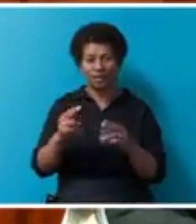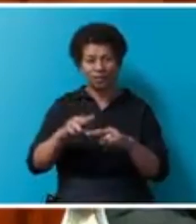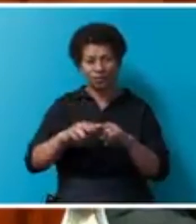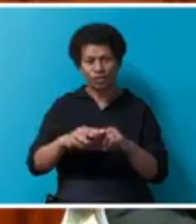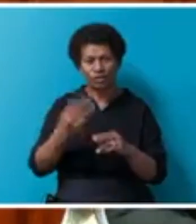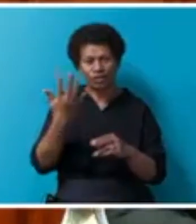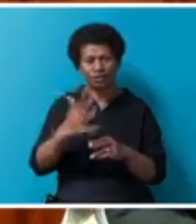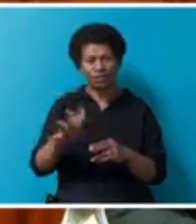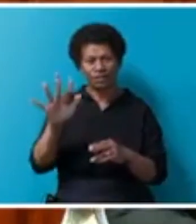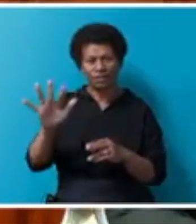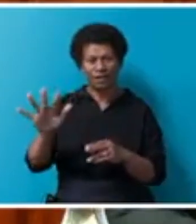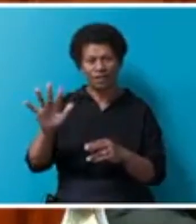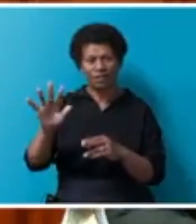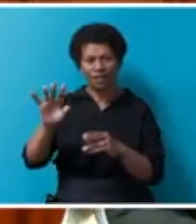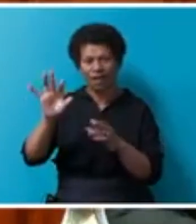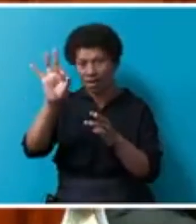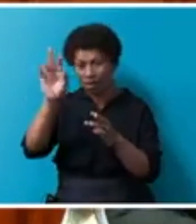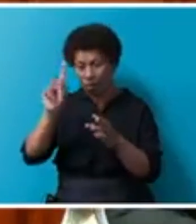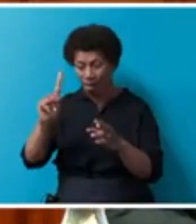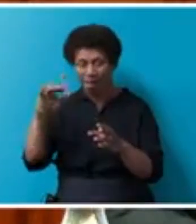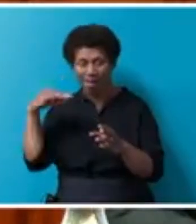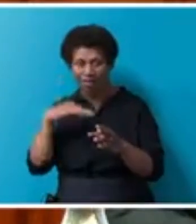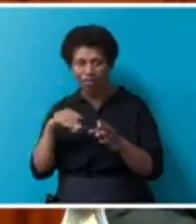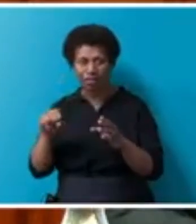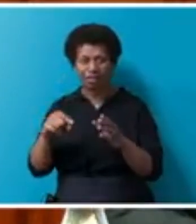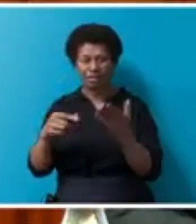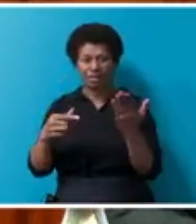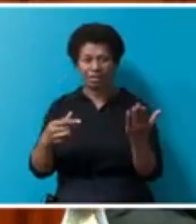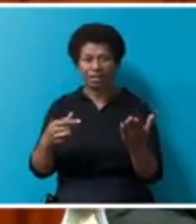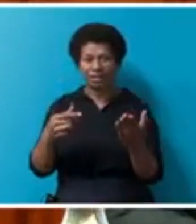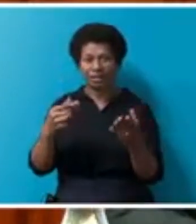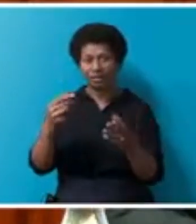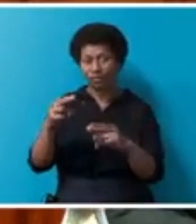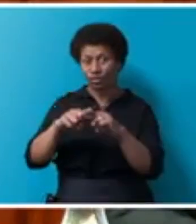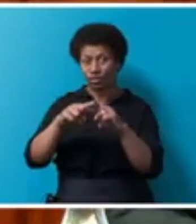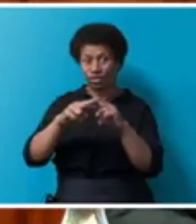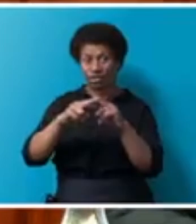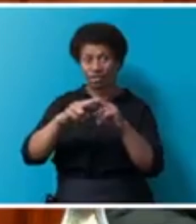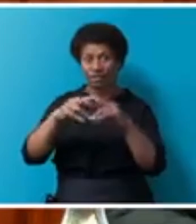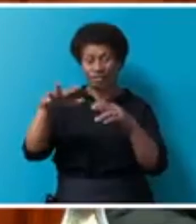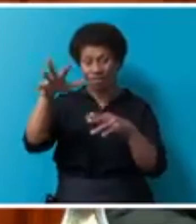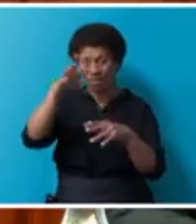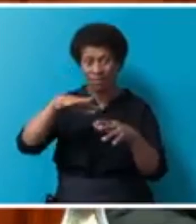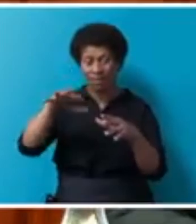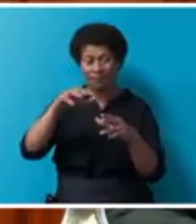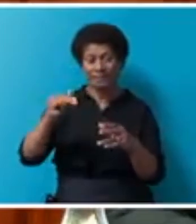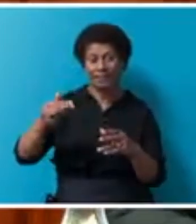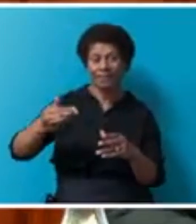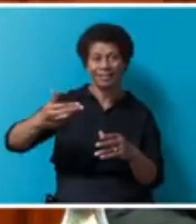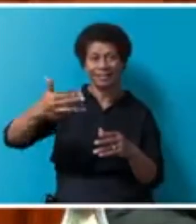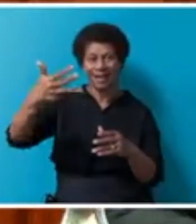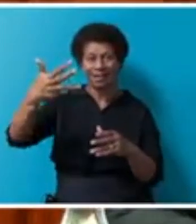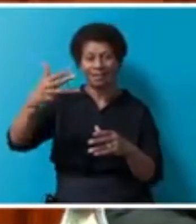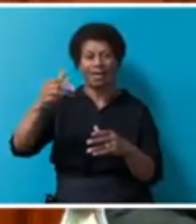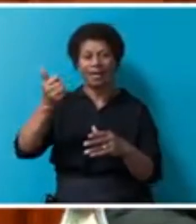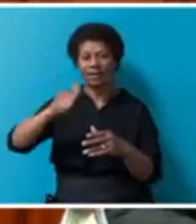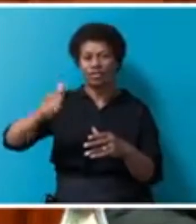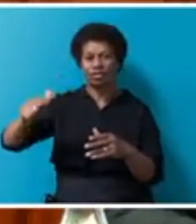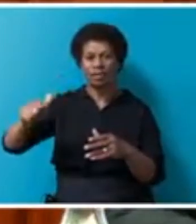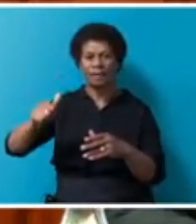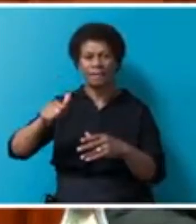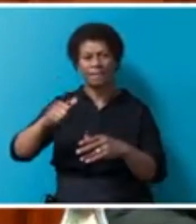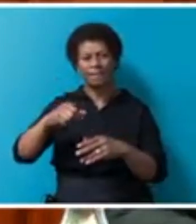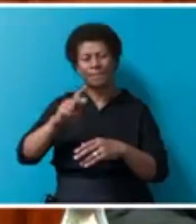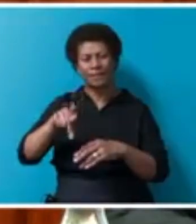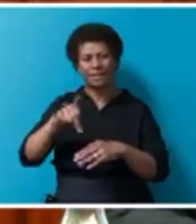of 100, ranking 50th out of the 180 countries globally and 9th in the Asia-Pacific region.